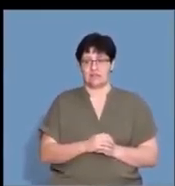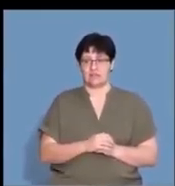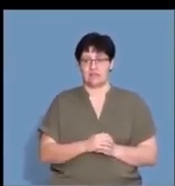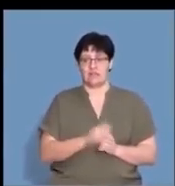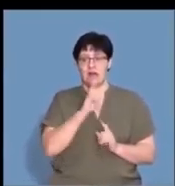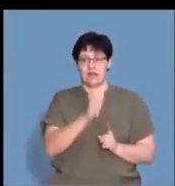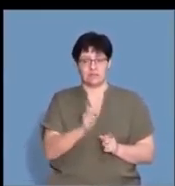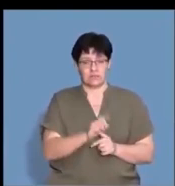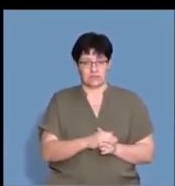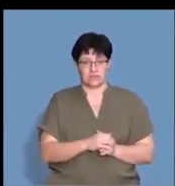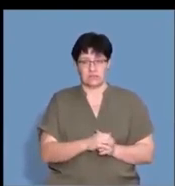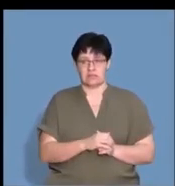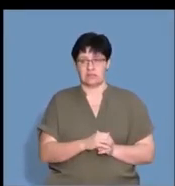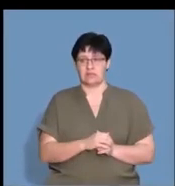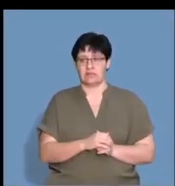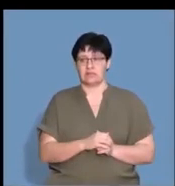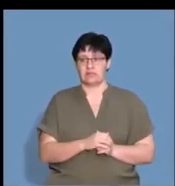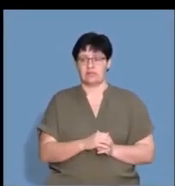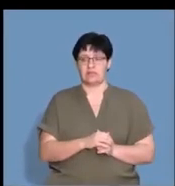be